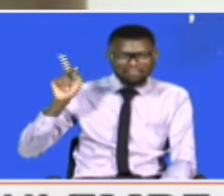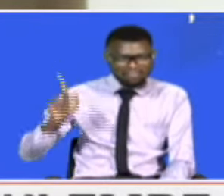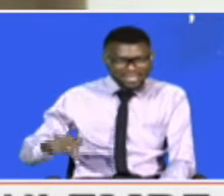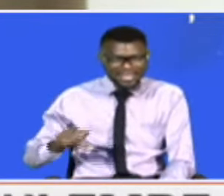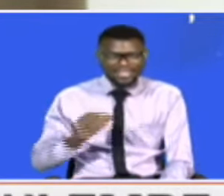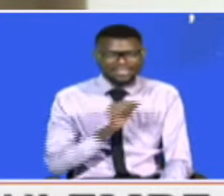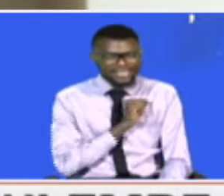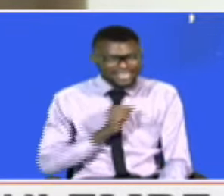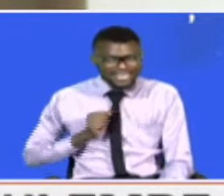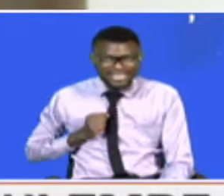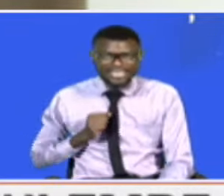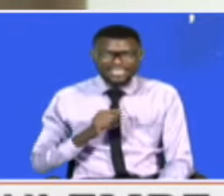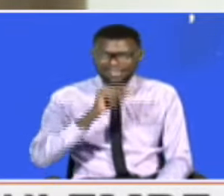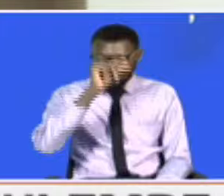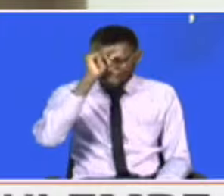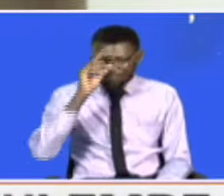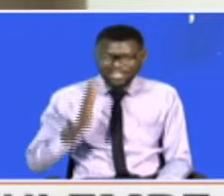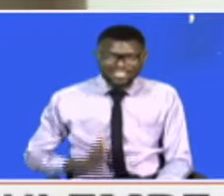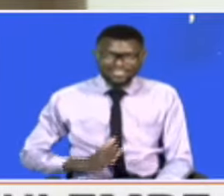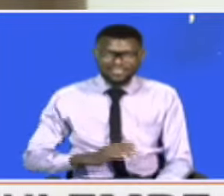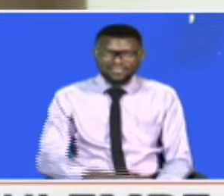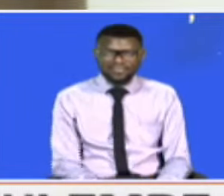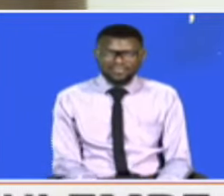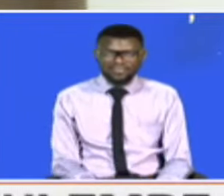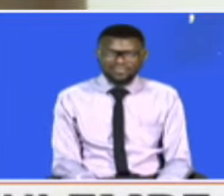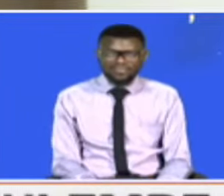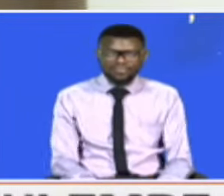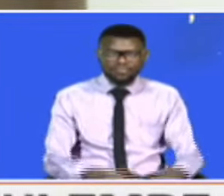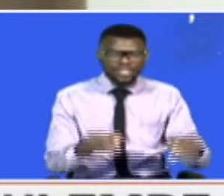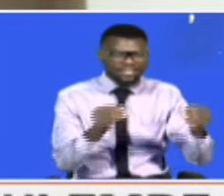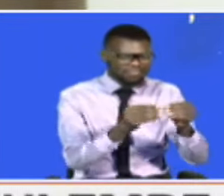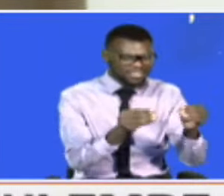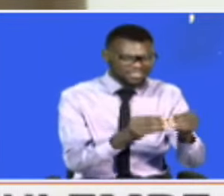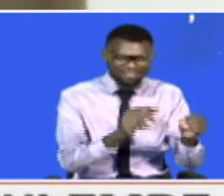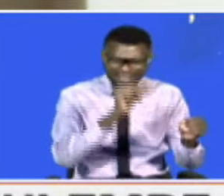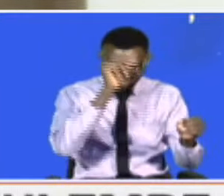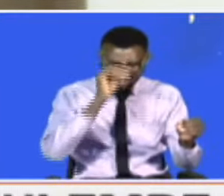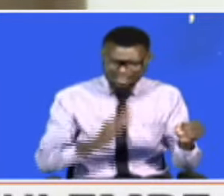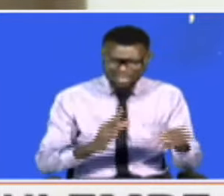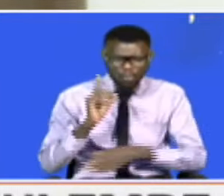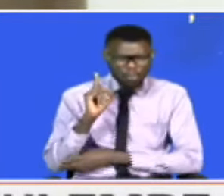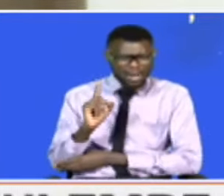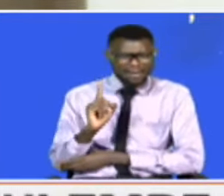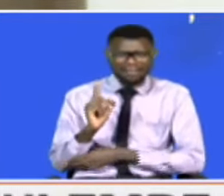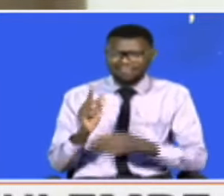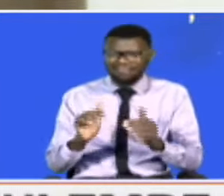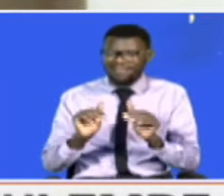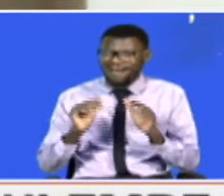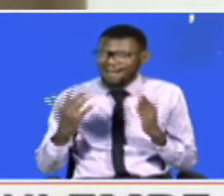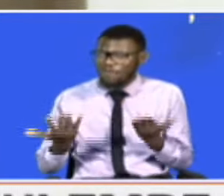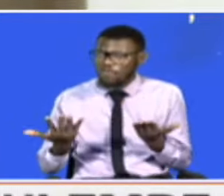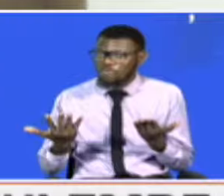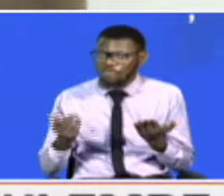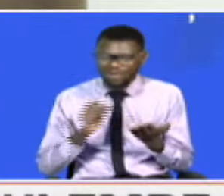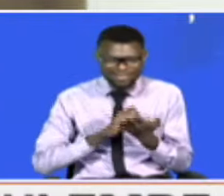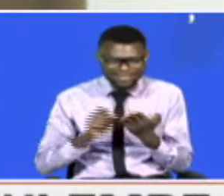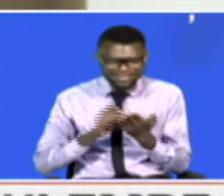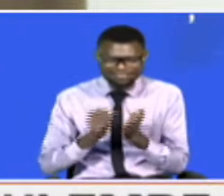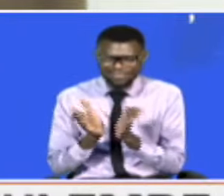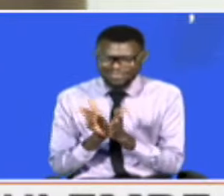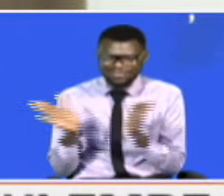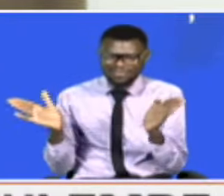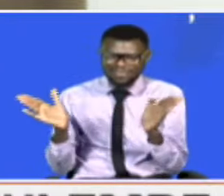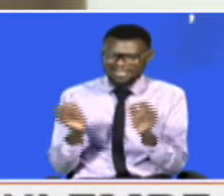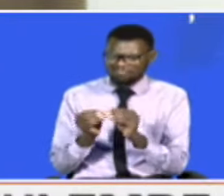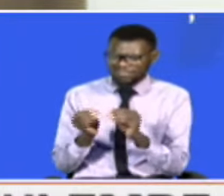senators, elected governors. Meeting convened by one governor and a secretary general